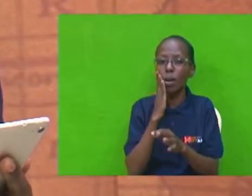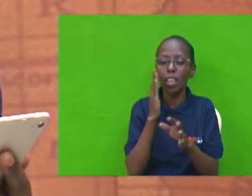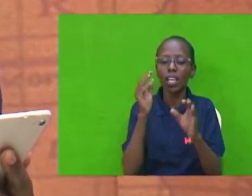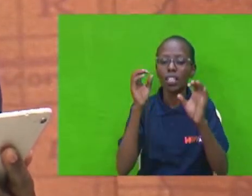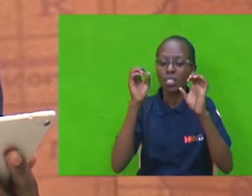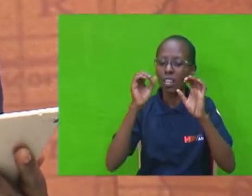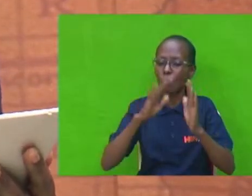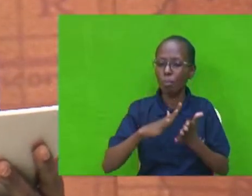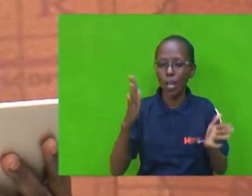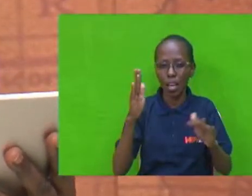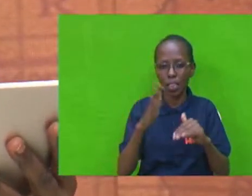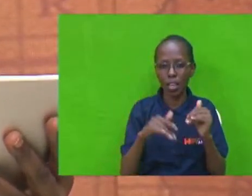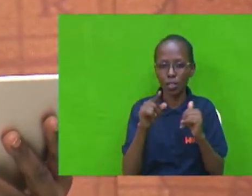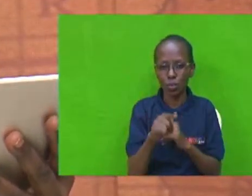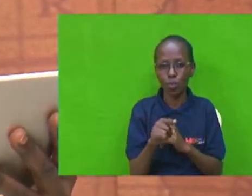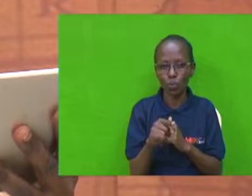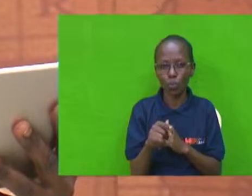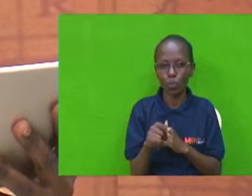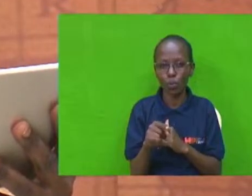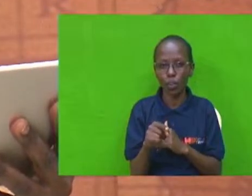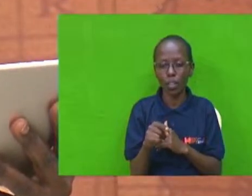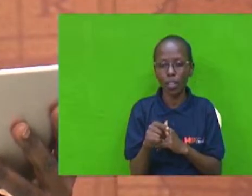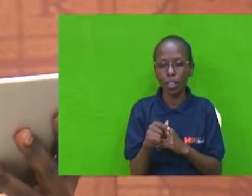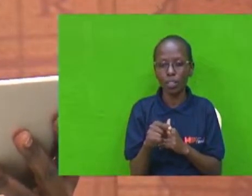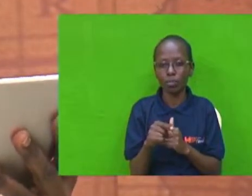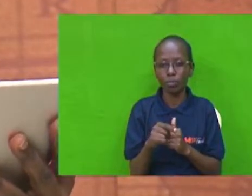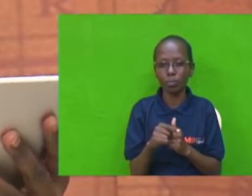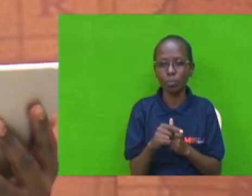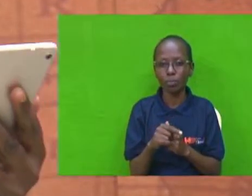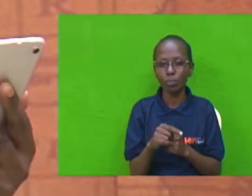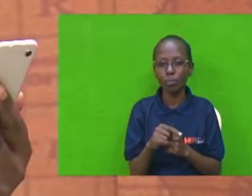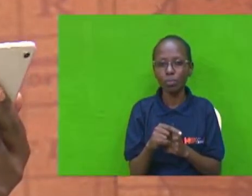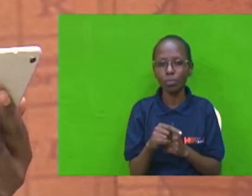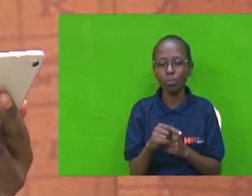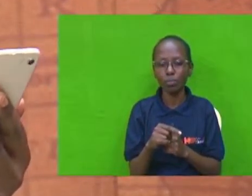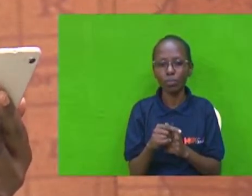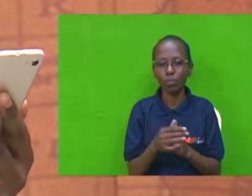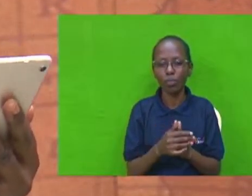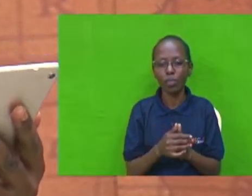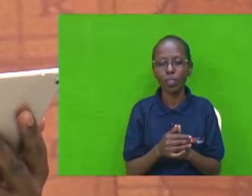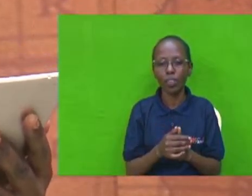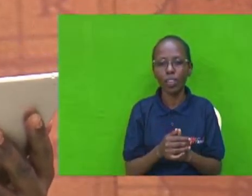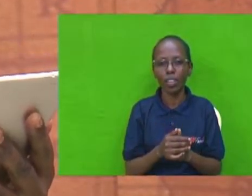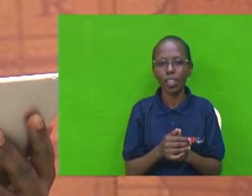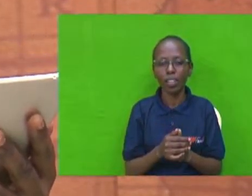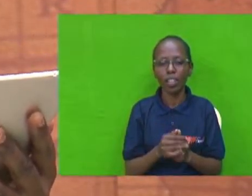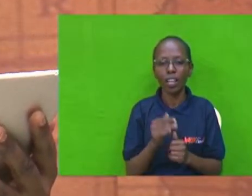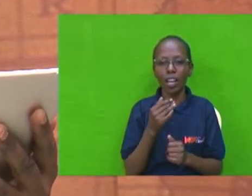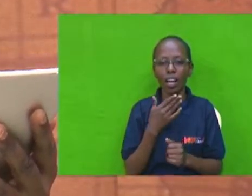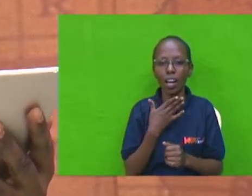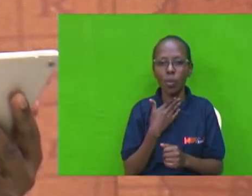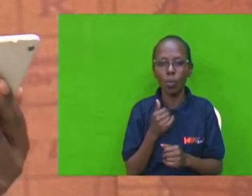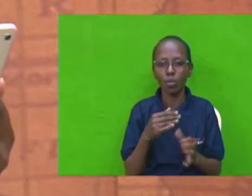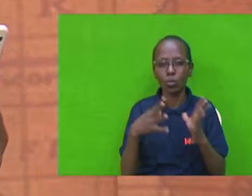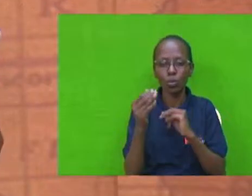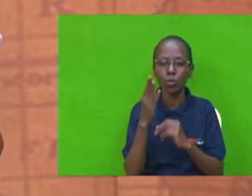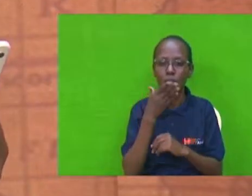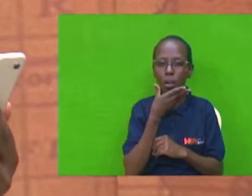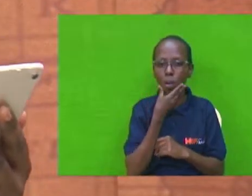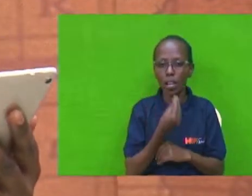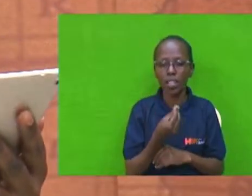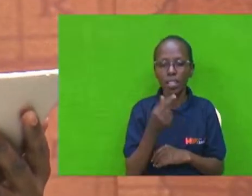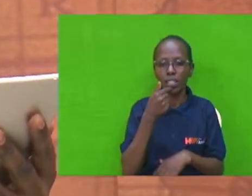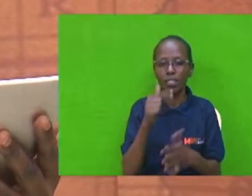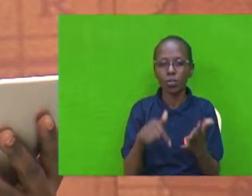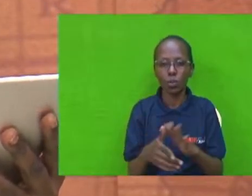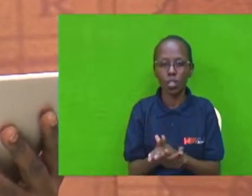kabisa mm-hmm. Sijaisha mwalimu umeleza mambo mazuri nataka kuendea mzee mm-hmm.